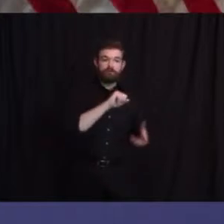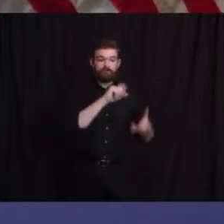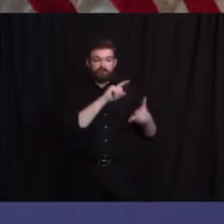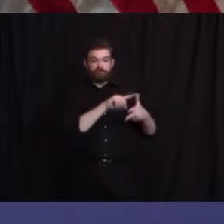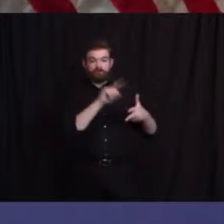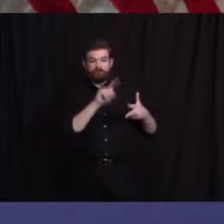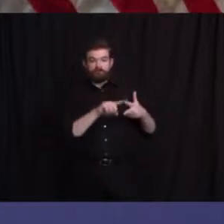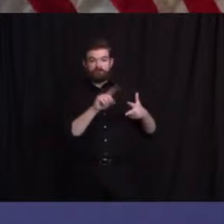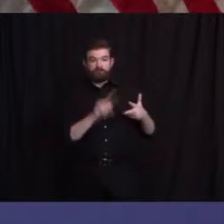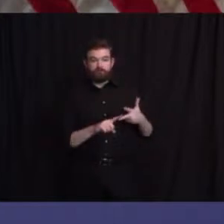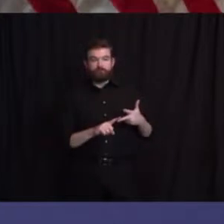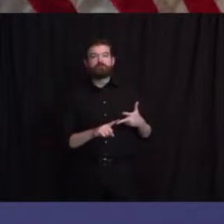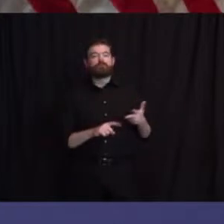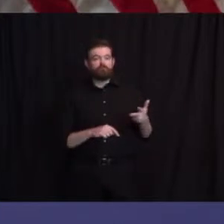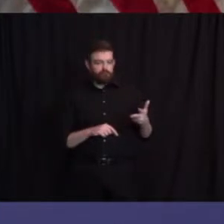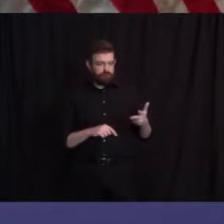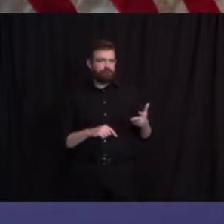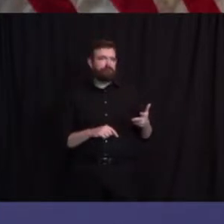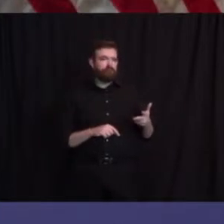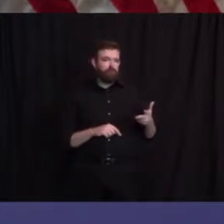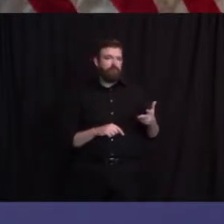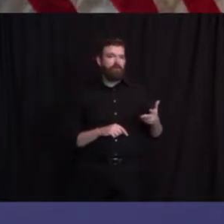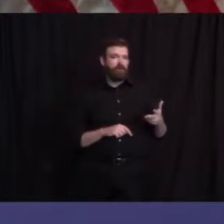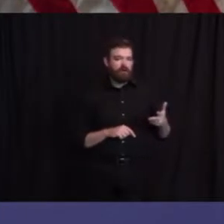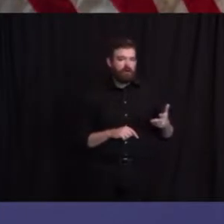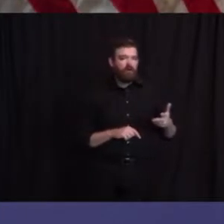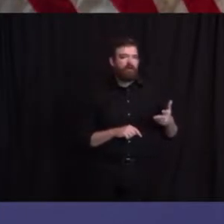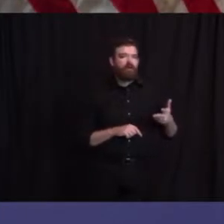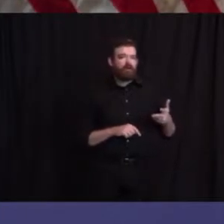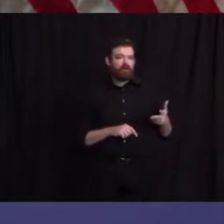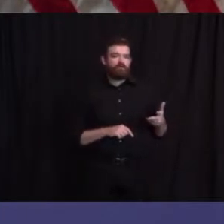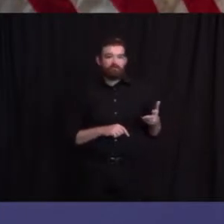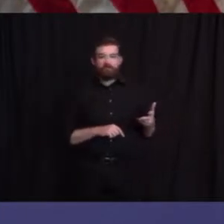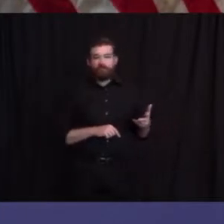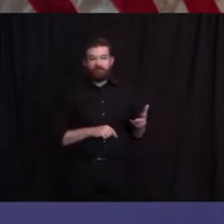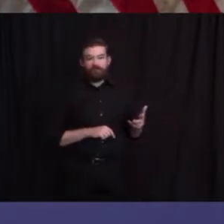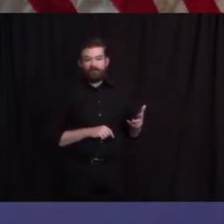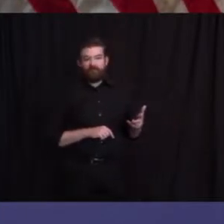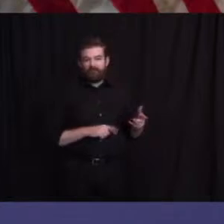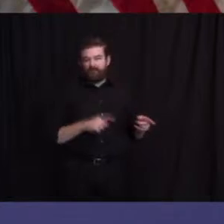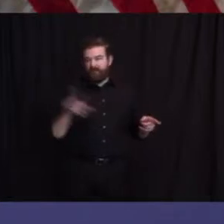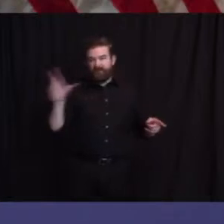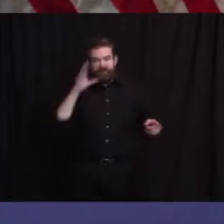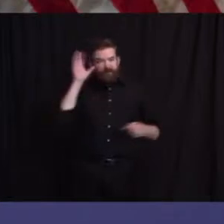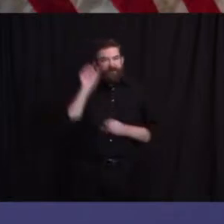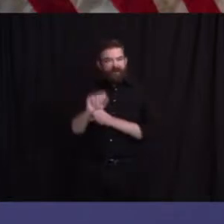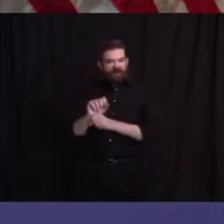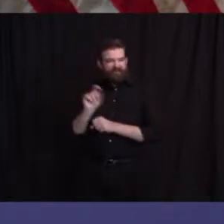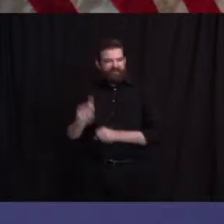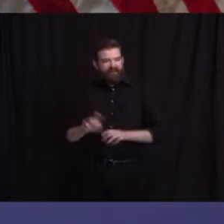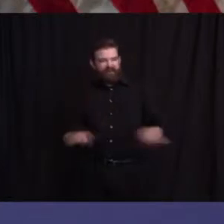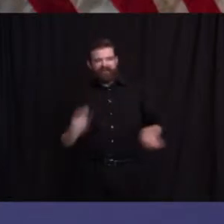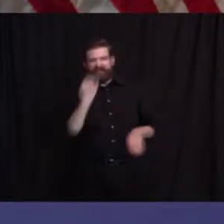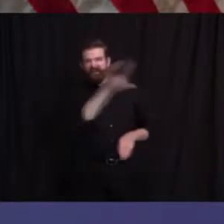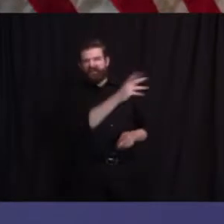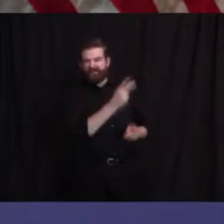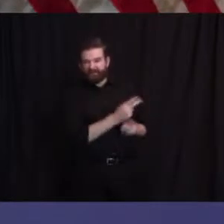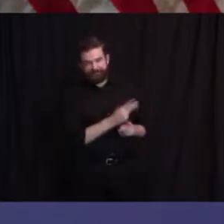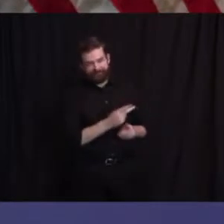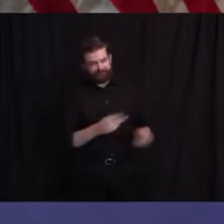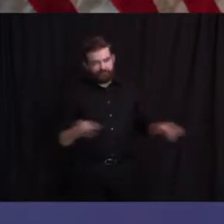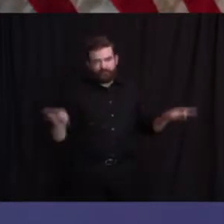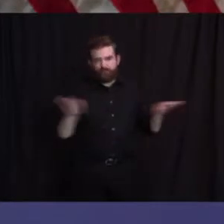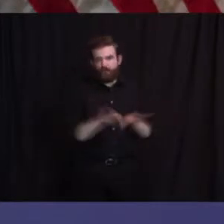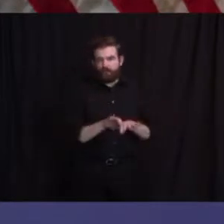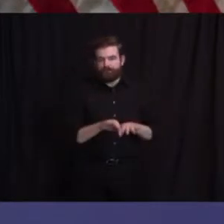literally parents who are working need daycare beyond just our essential workers. We want to give kids the